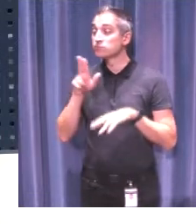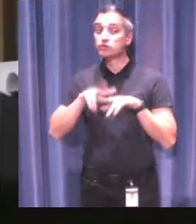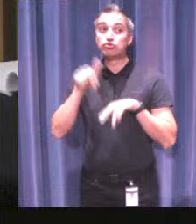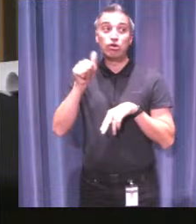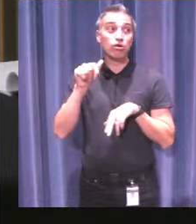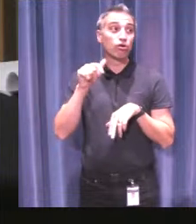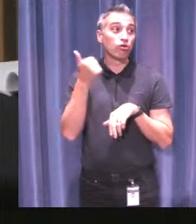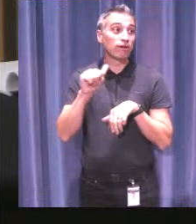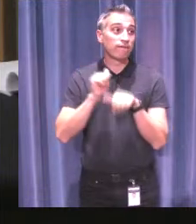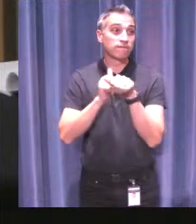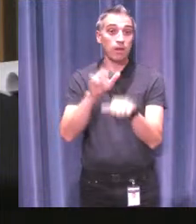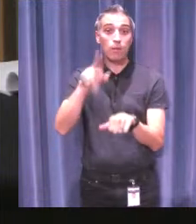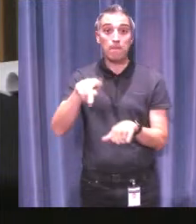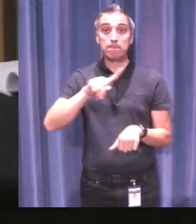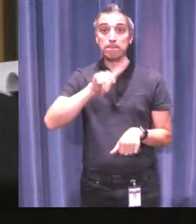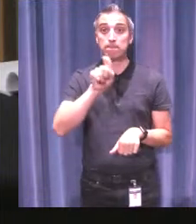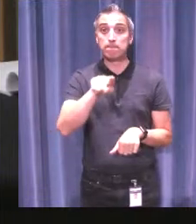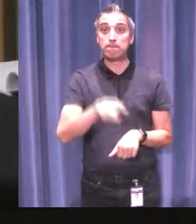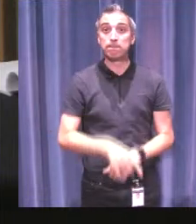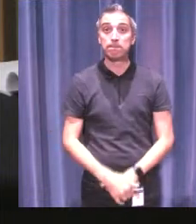question?